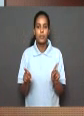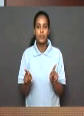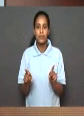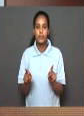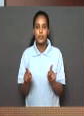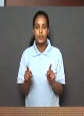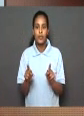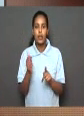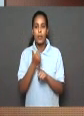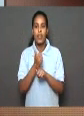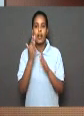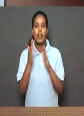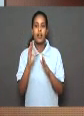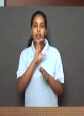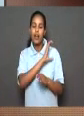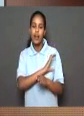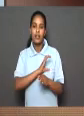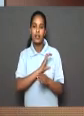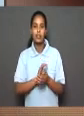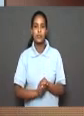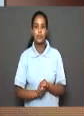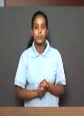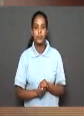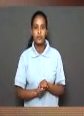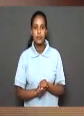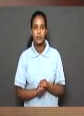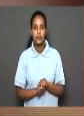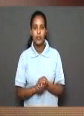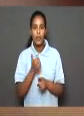table is metallic character.